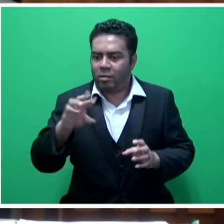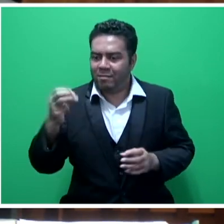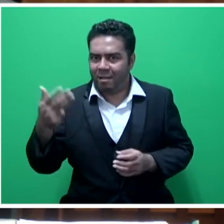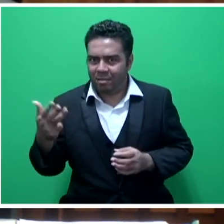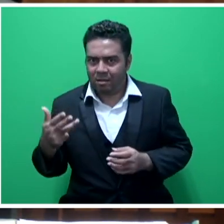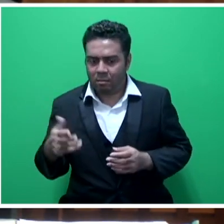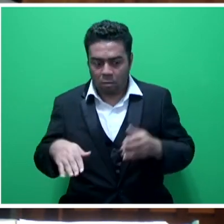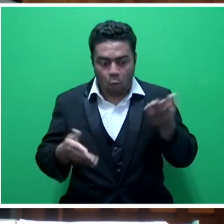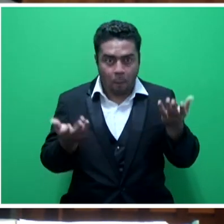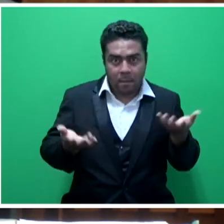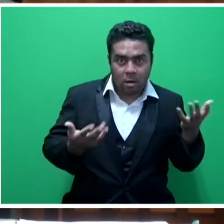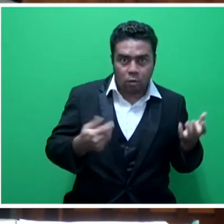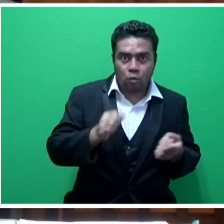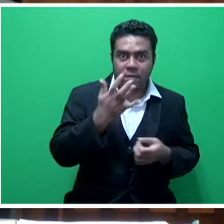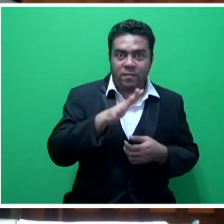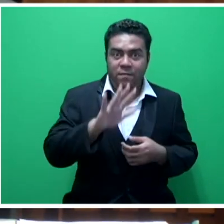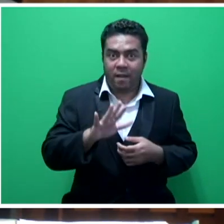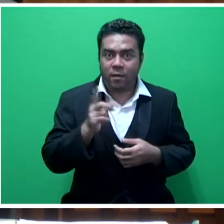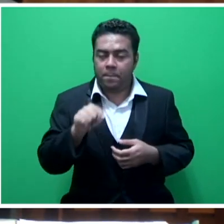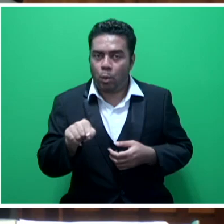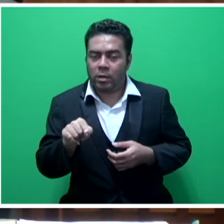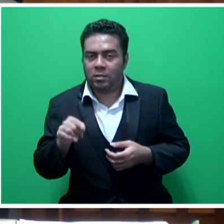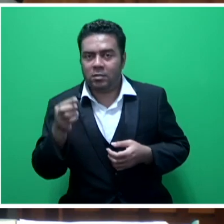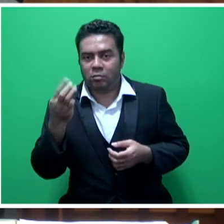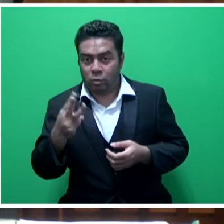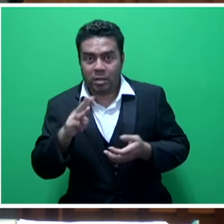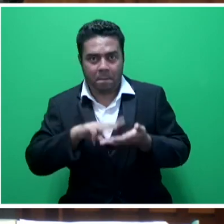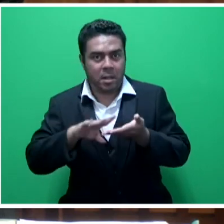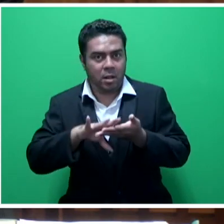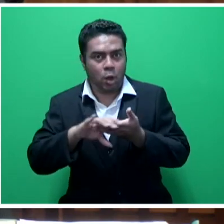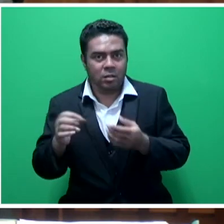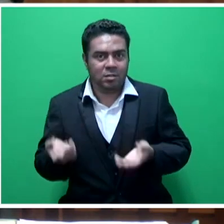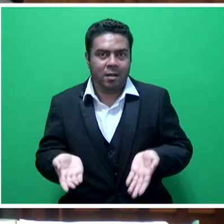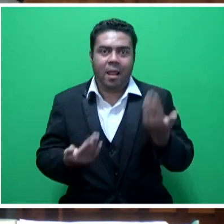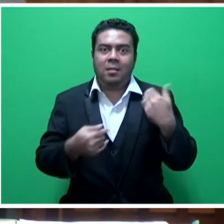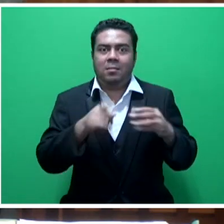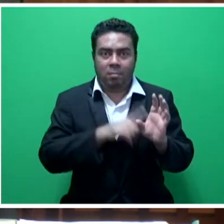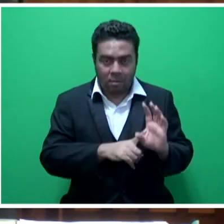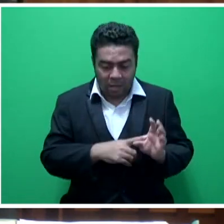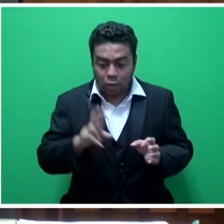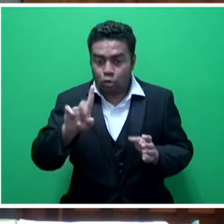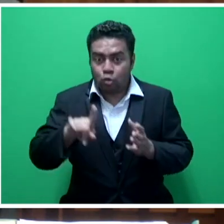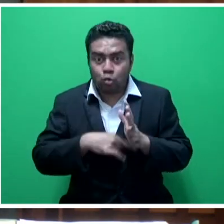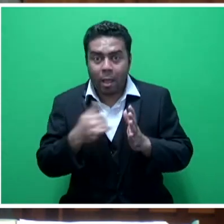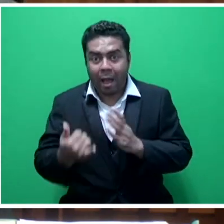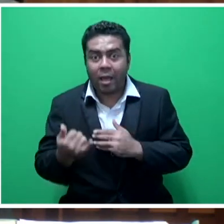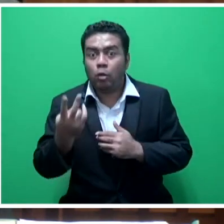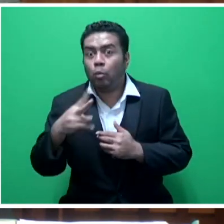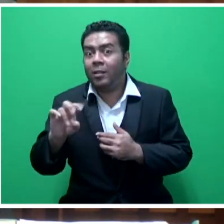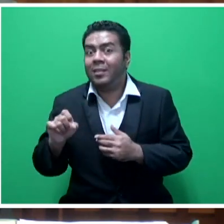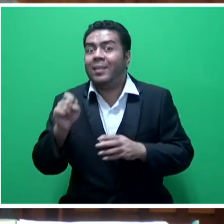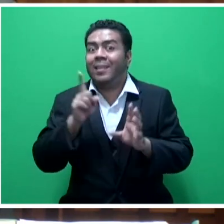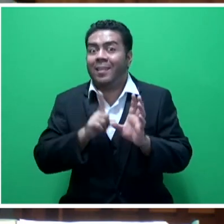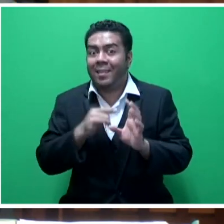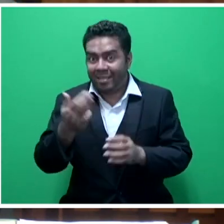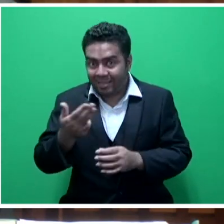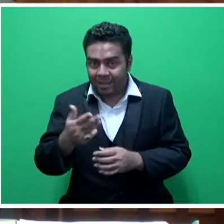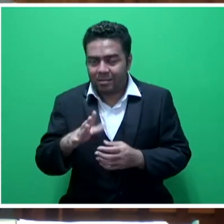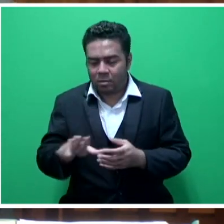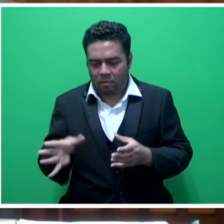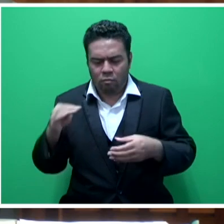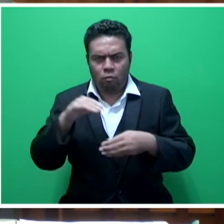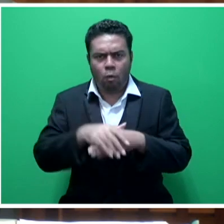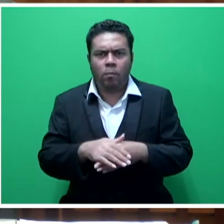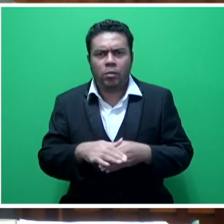Fijian $55.3 million for the previous financial year. In July 2019, Fiji Airways faced a forecasted full-year